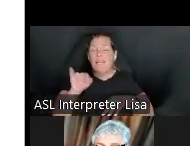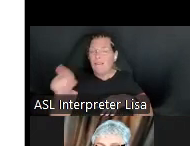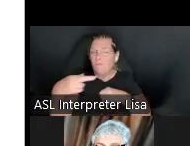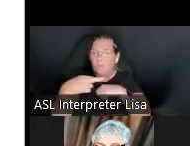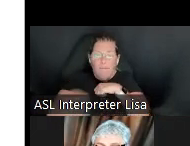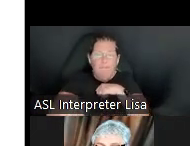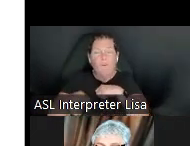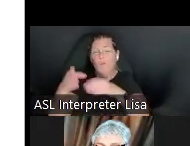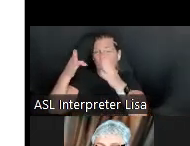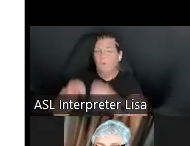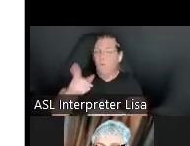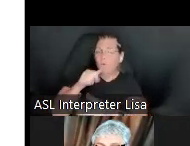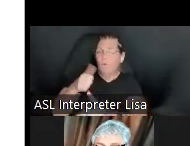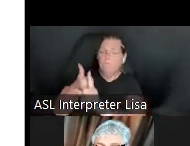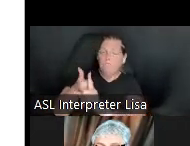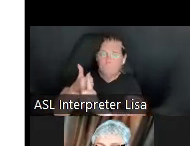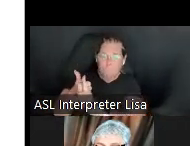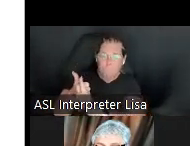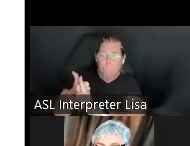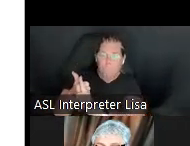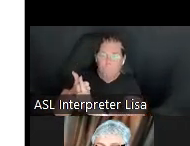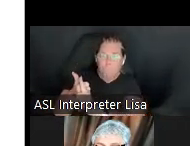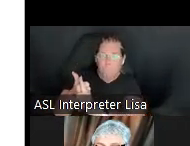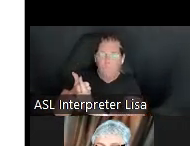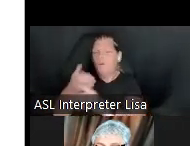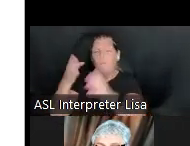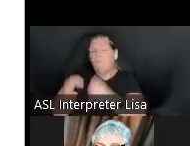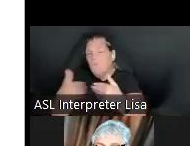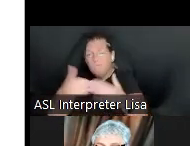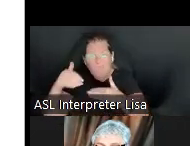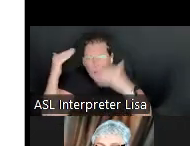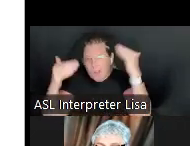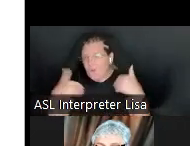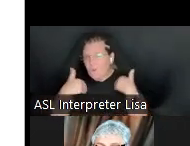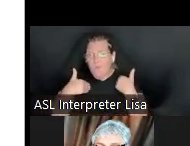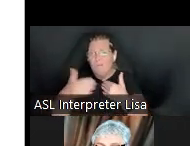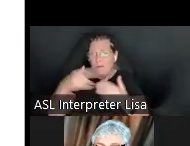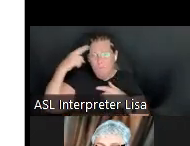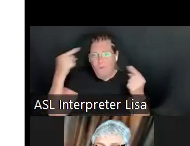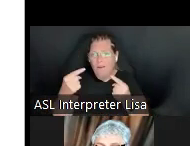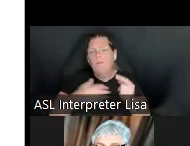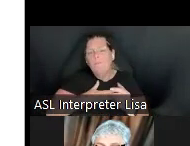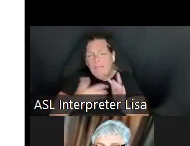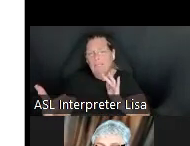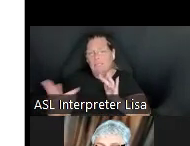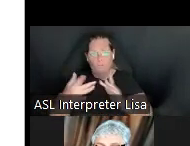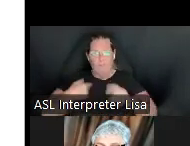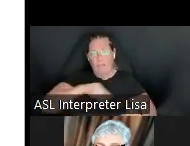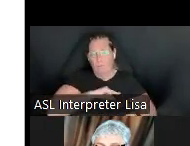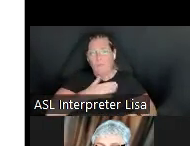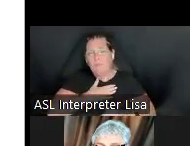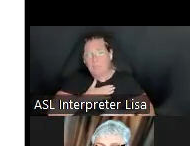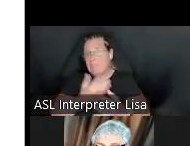of a person who has a brain or a youth who has a brain injury, please feel free to reach out to us. It's a free